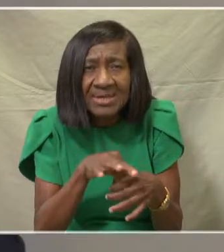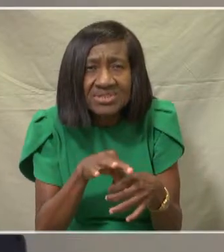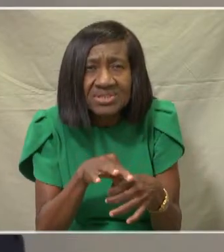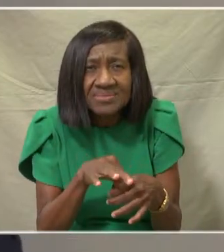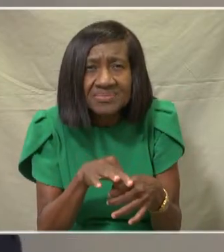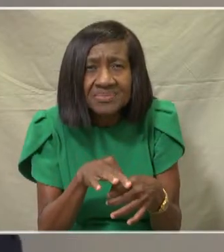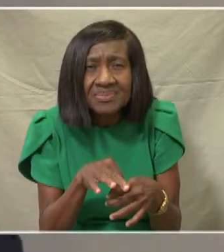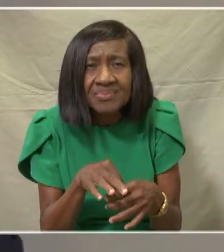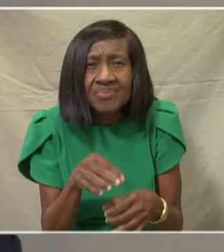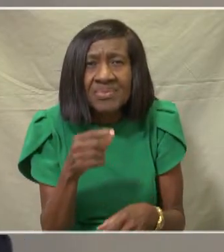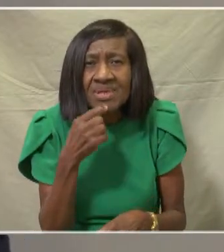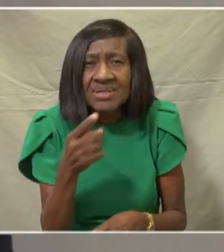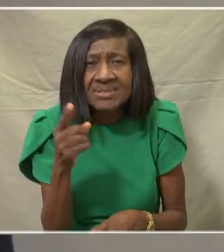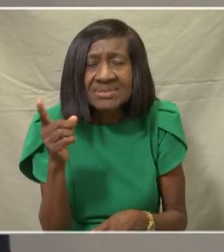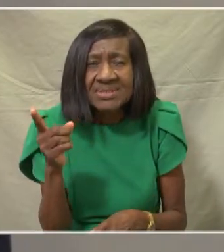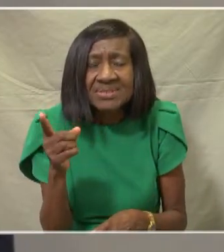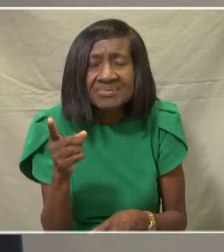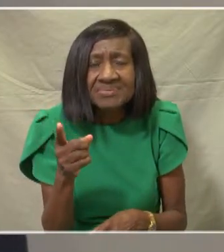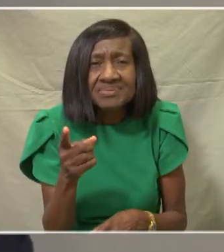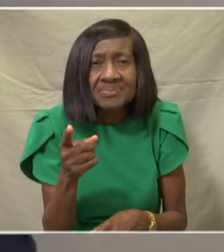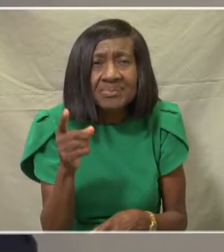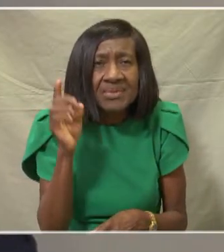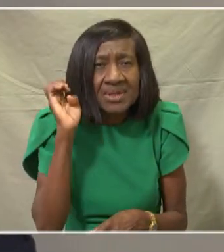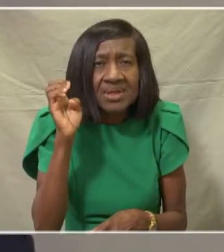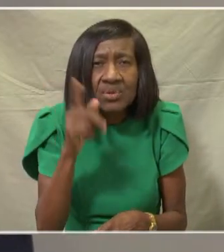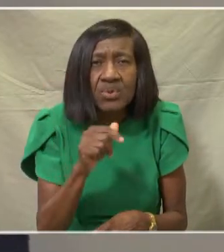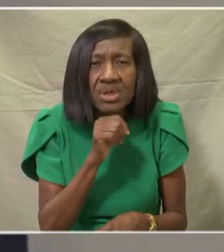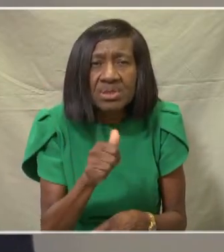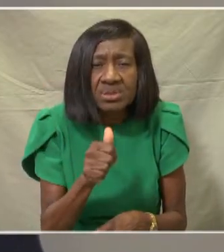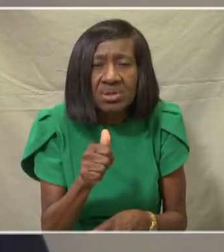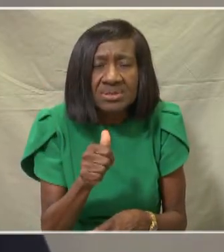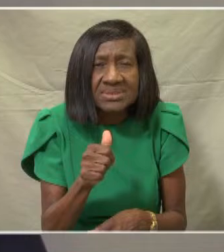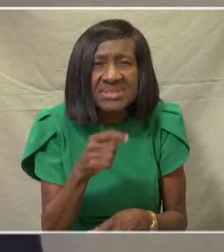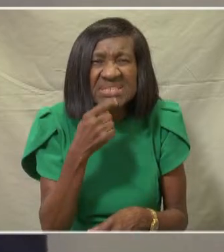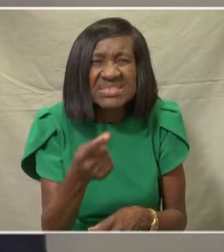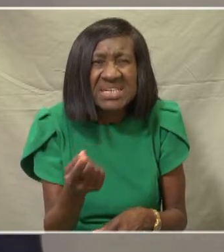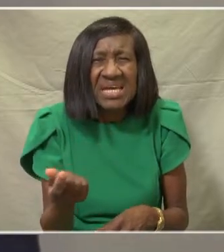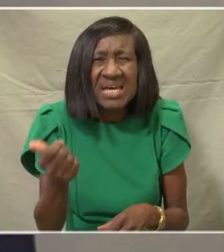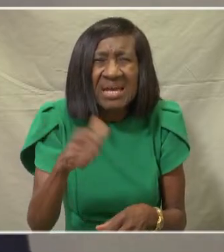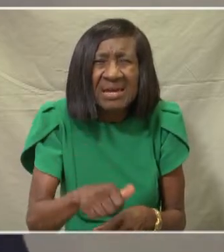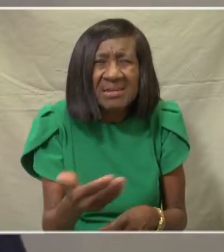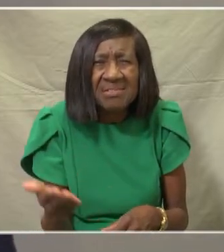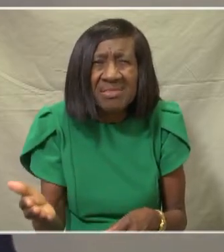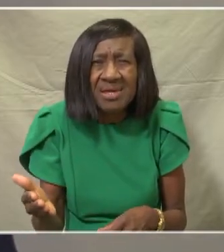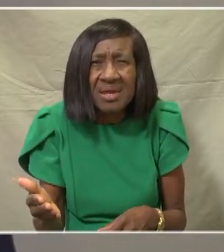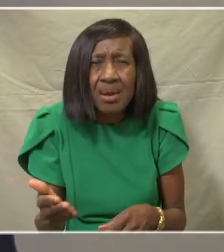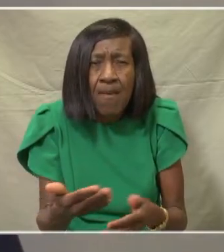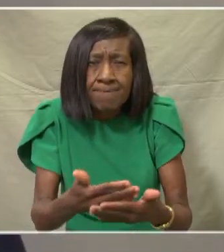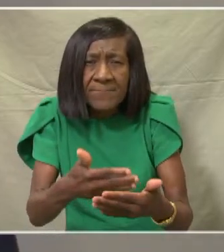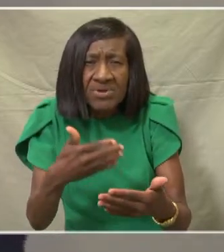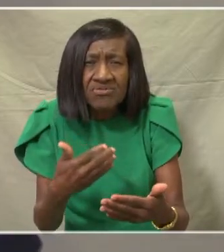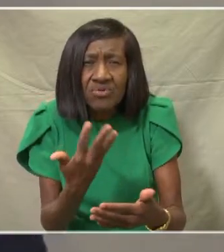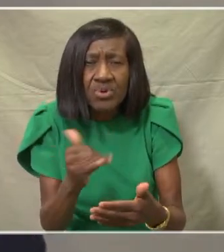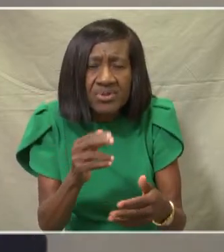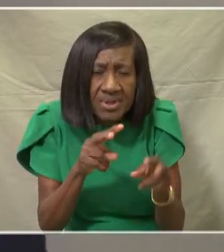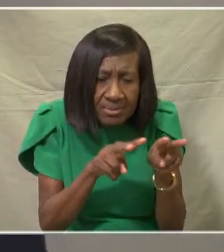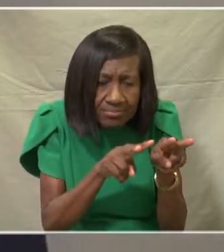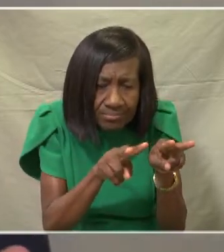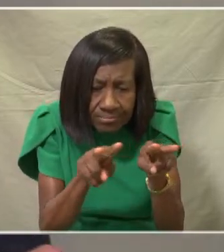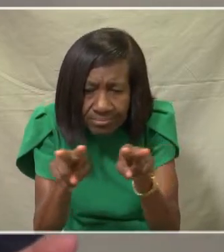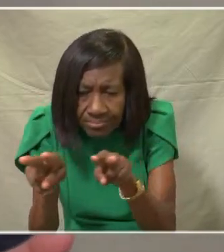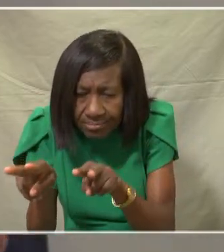any recommendations at the moment until we've been through the observation process. Yeah. I will say that campaign finance will be something that we